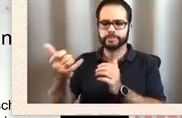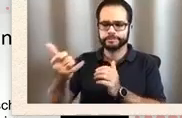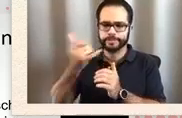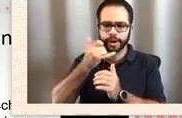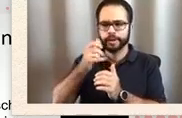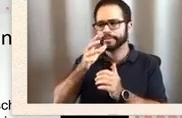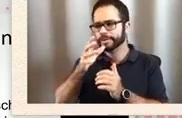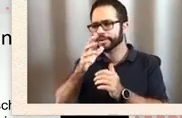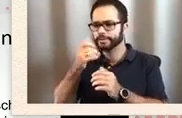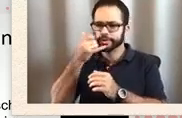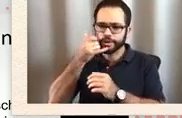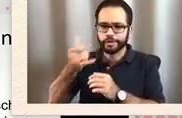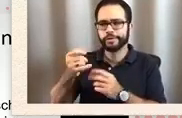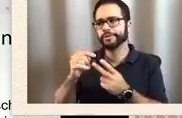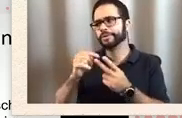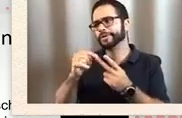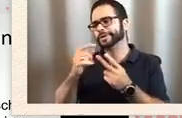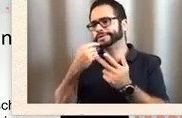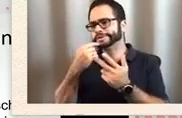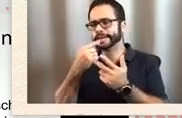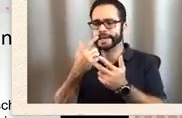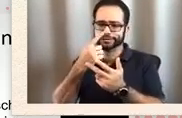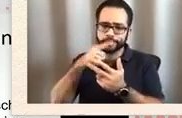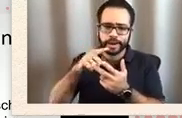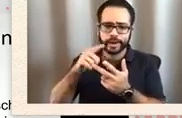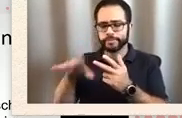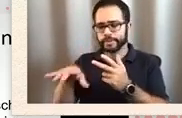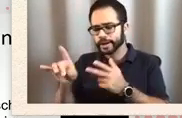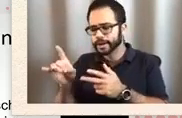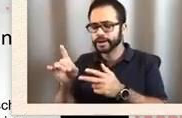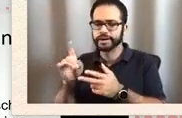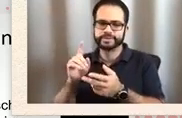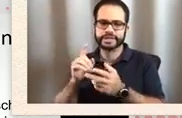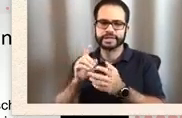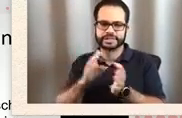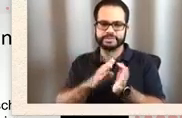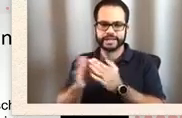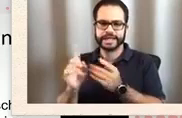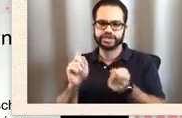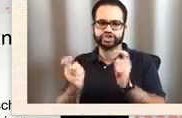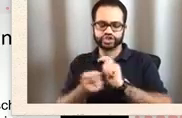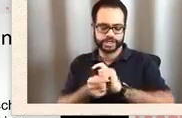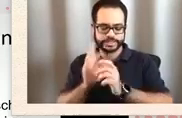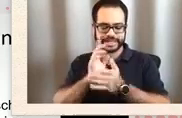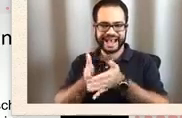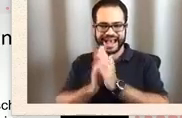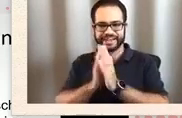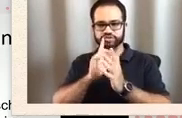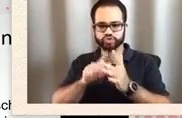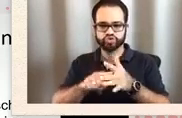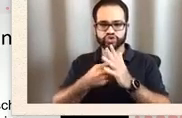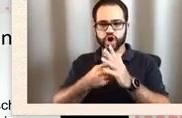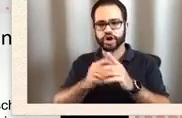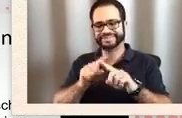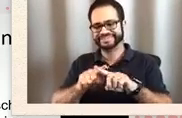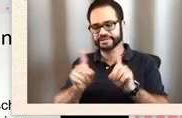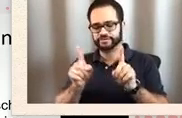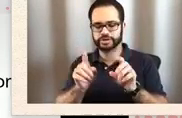guardian, things happened and they were asked to initiate the service delivery at an alternate location.